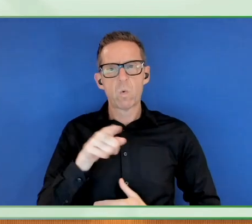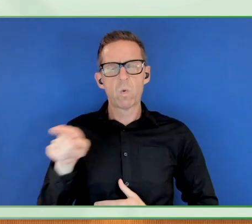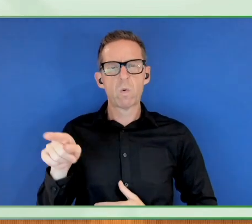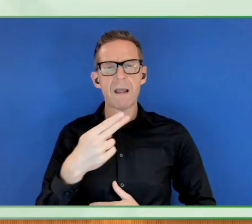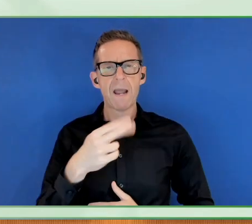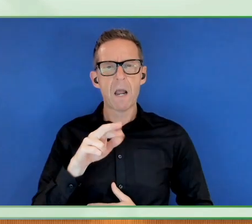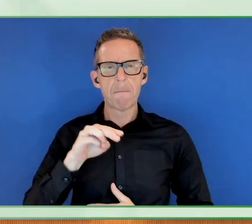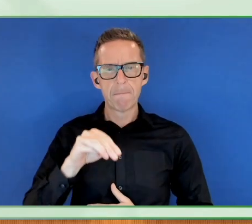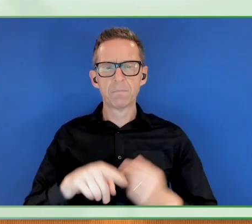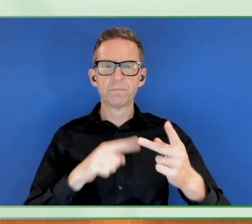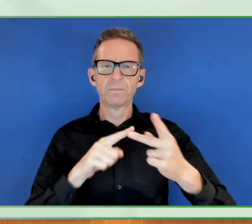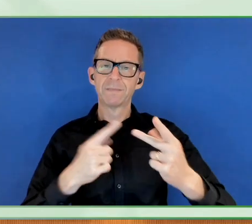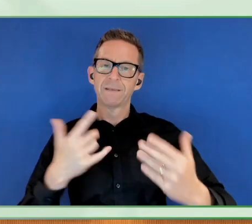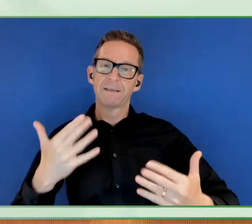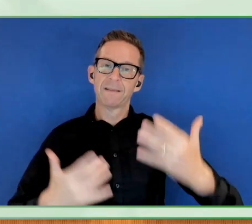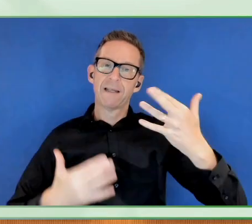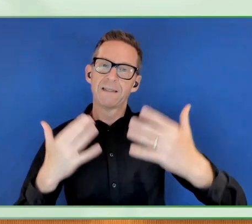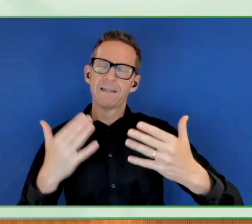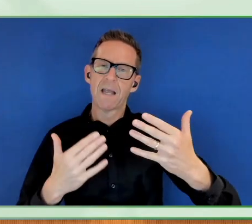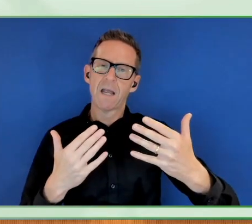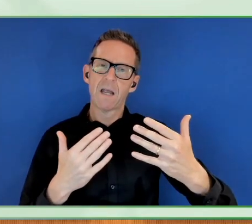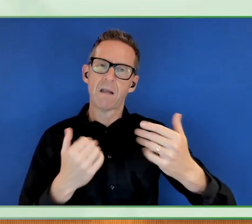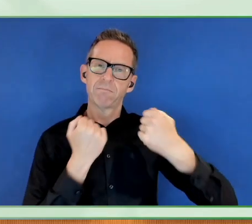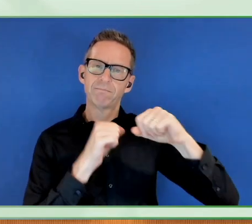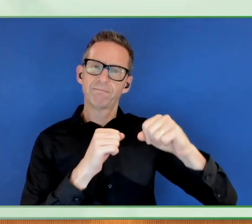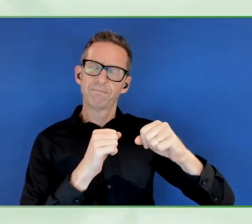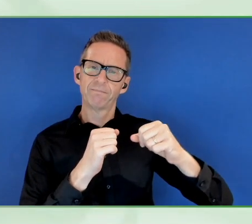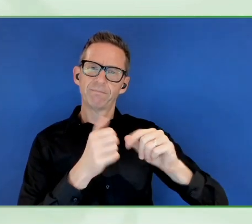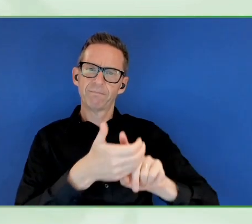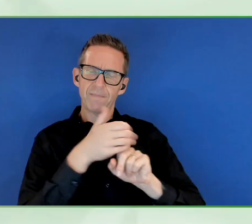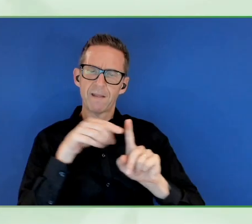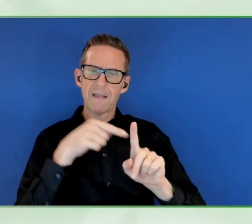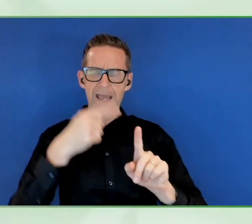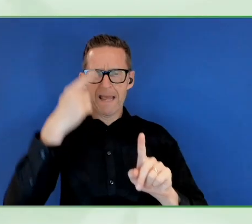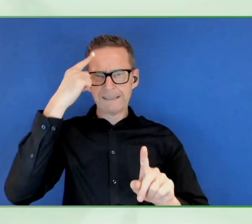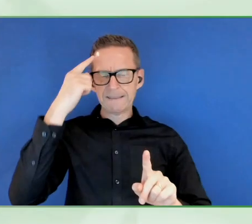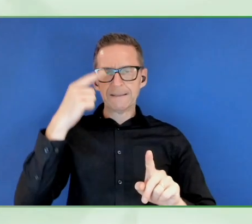There have been some thoughts on introducing some aspects of data protection within WCAG 3.